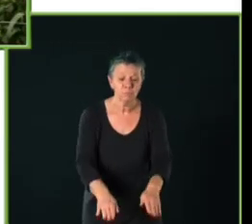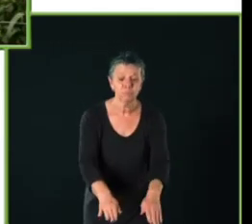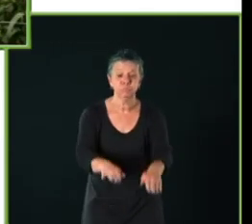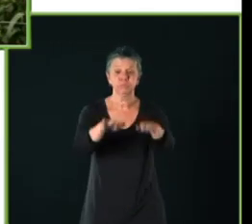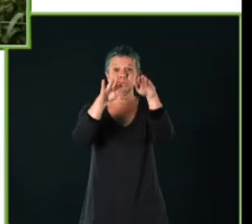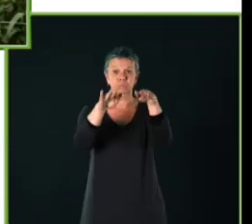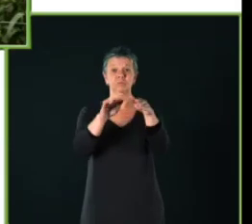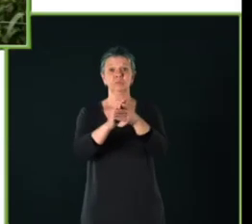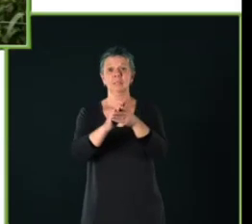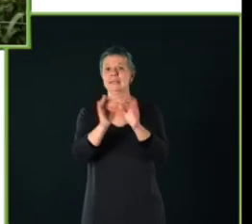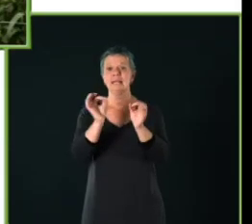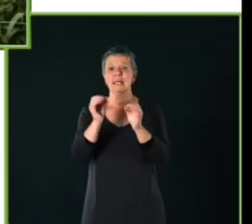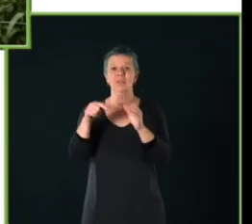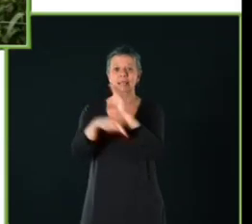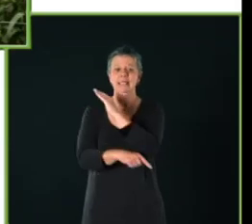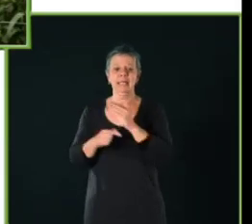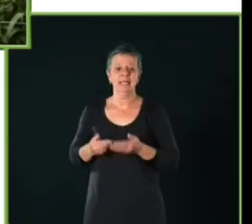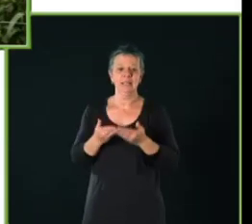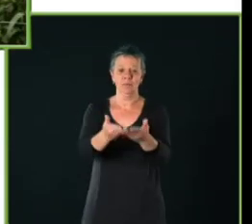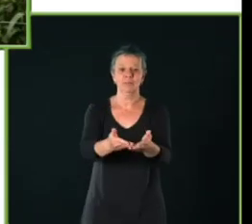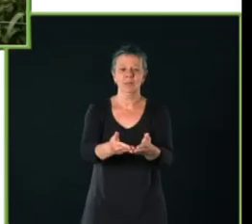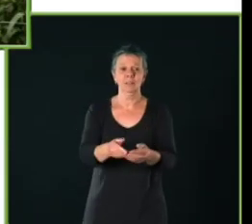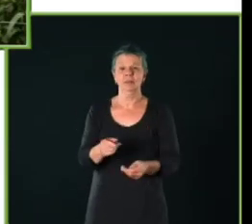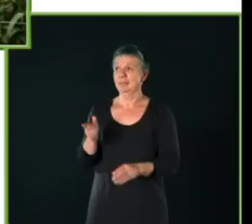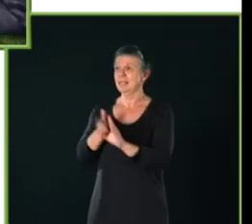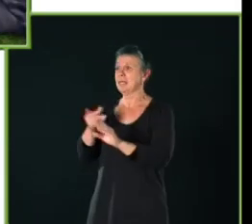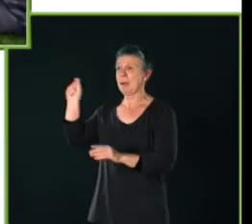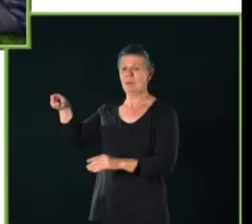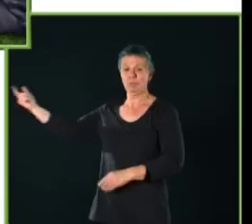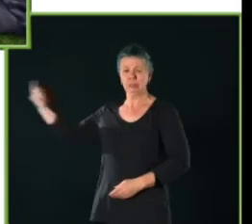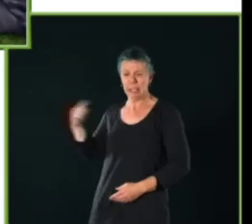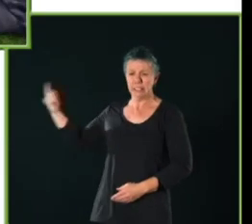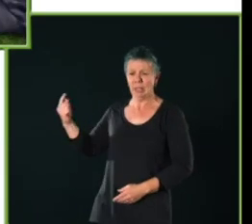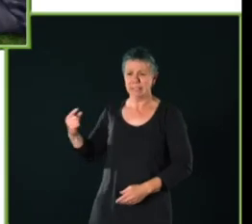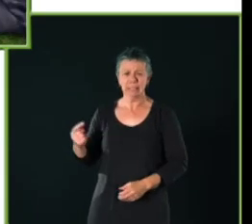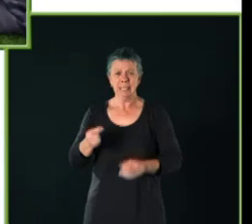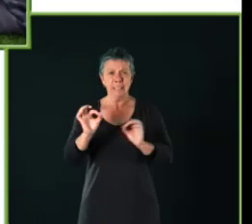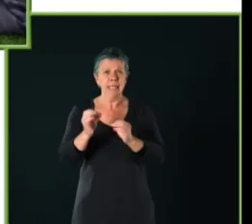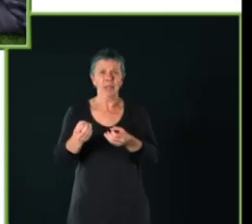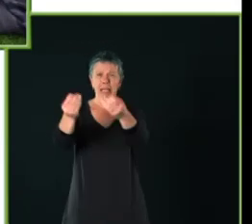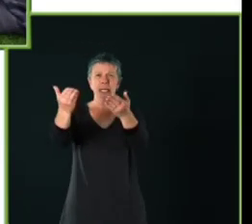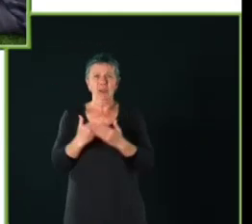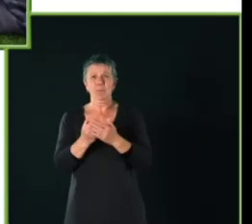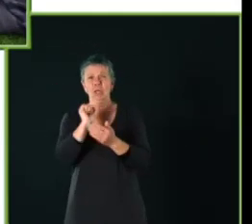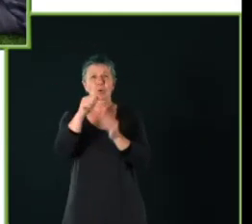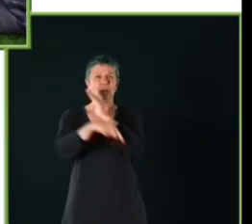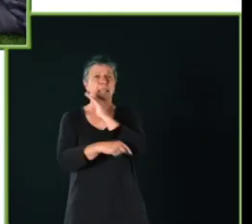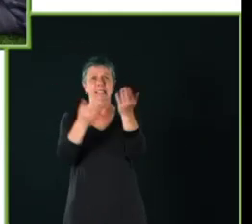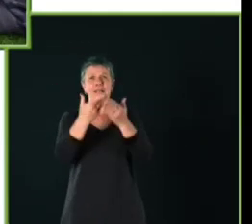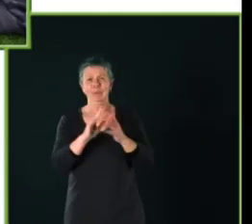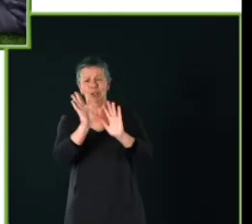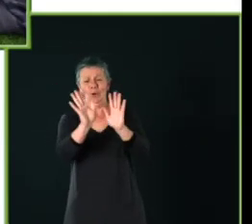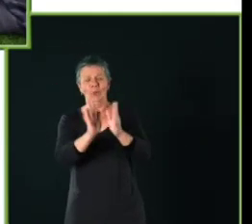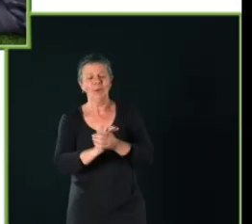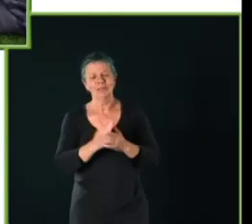is screaming at us, don't you book it up to us. We have, these people's got empty plates. They don't want all